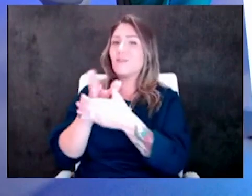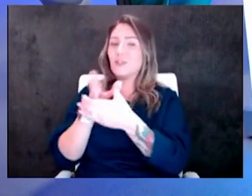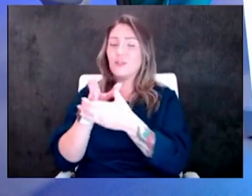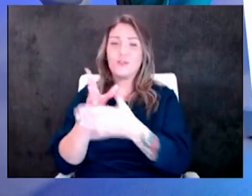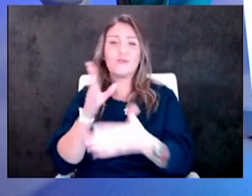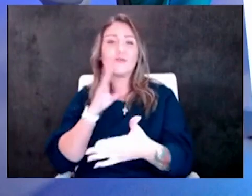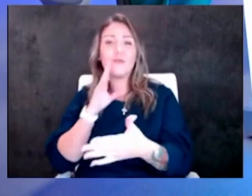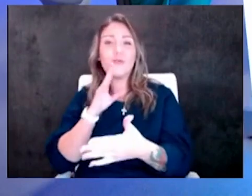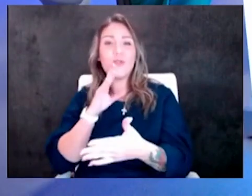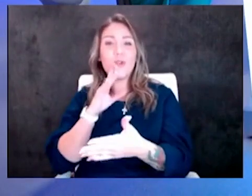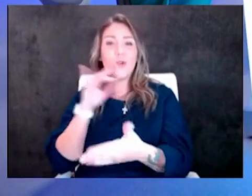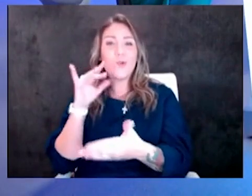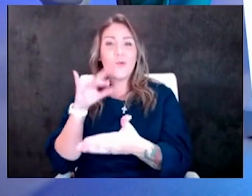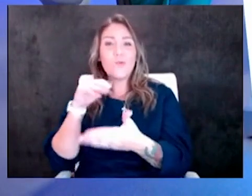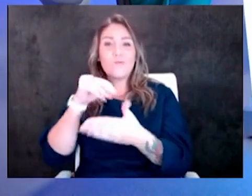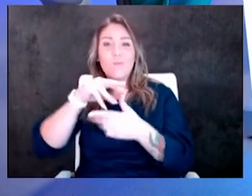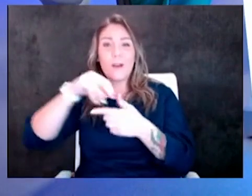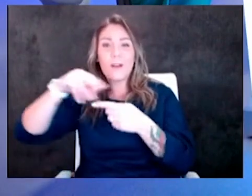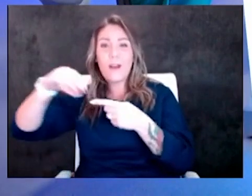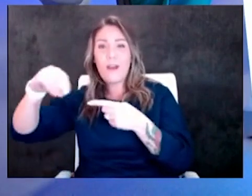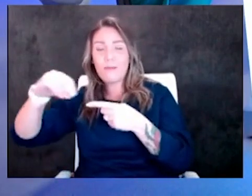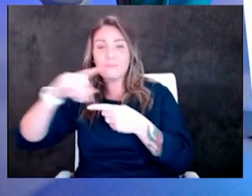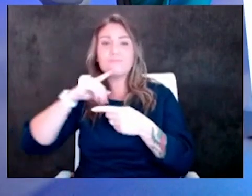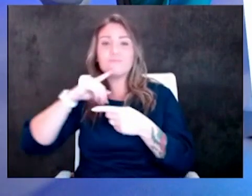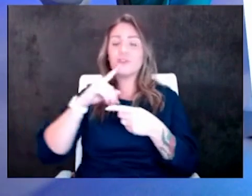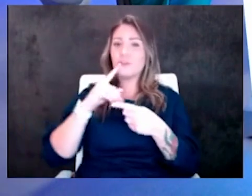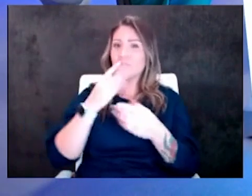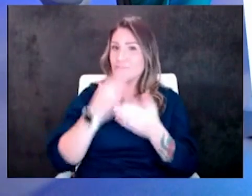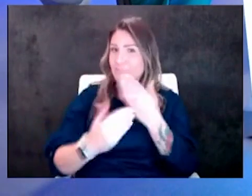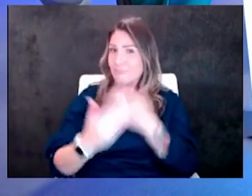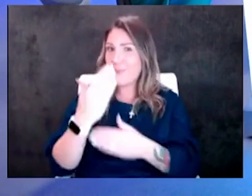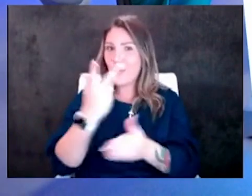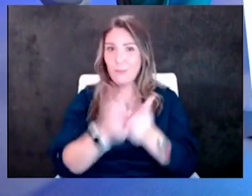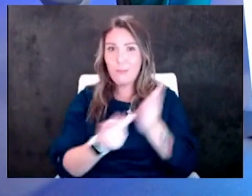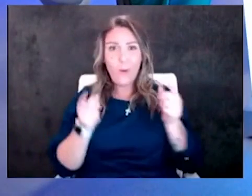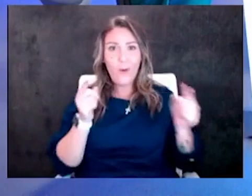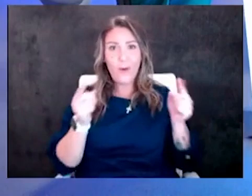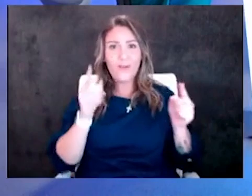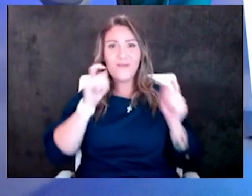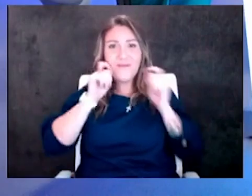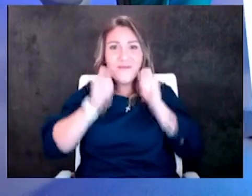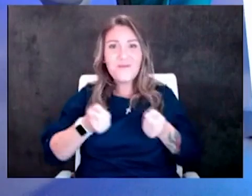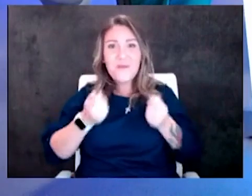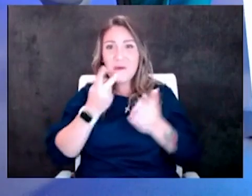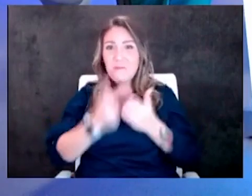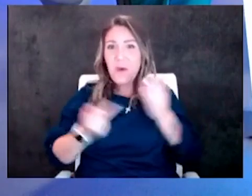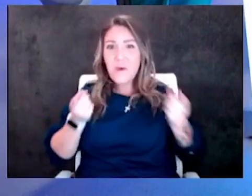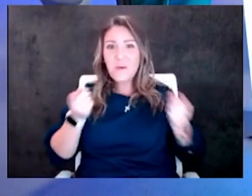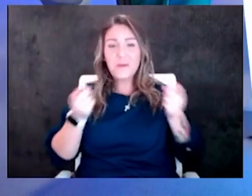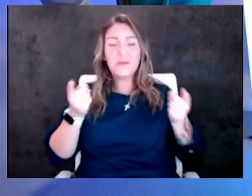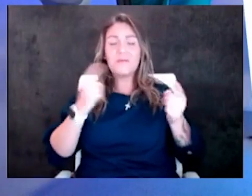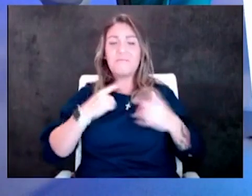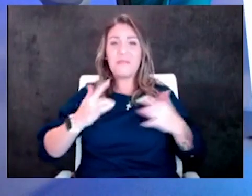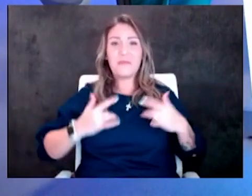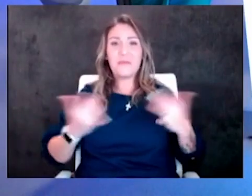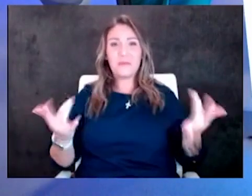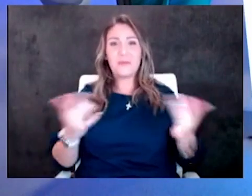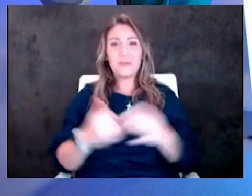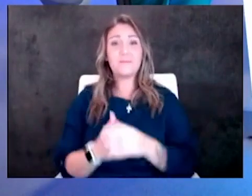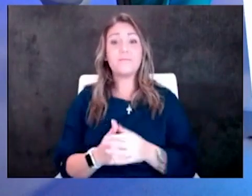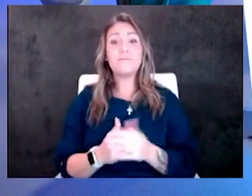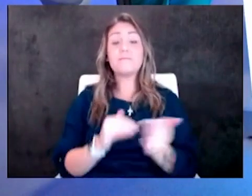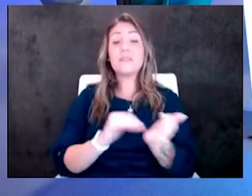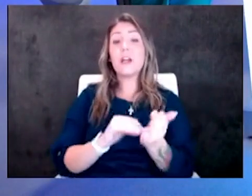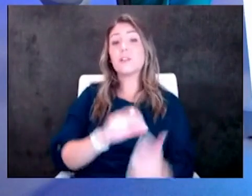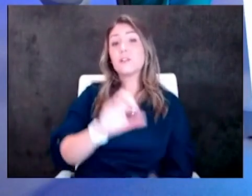same sort. Good morning to you both. This is pretty cool to have you guys here. I am thrilled. Dr. Ebersol, let's start with you.